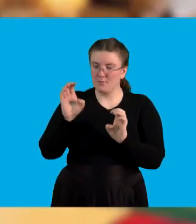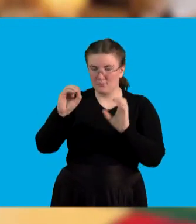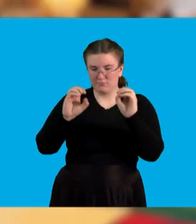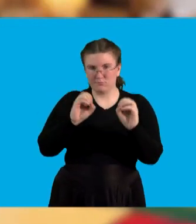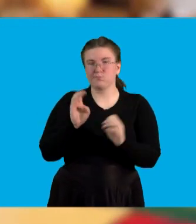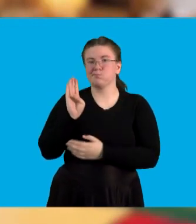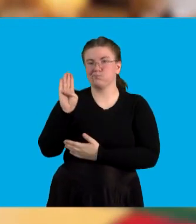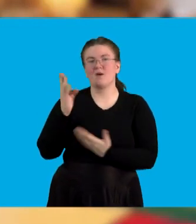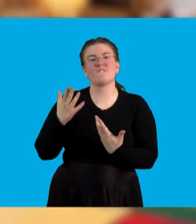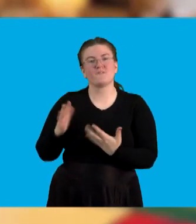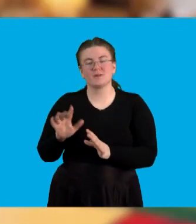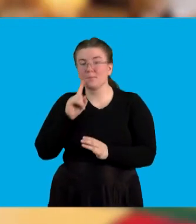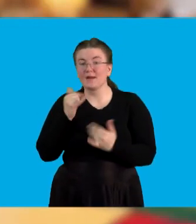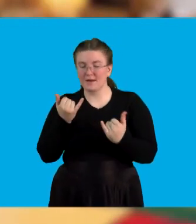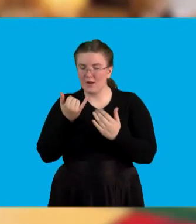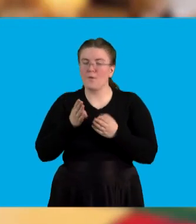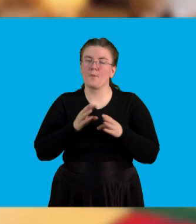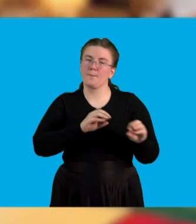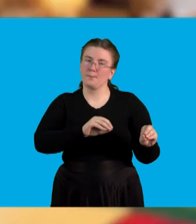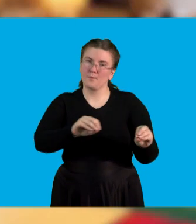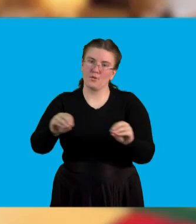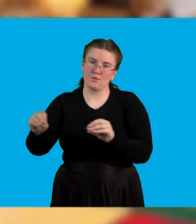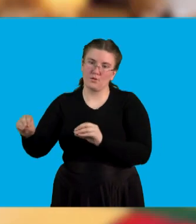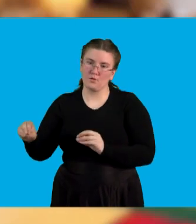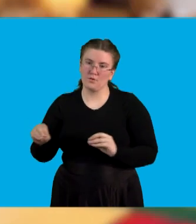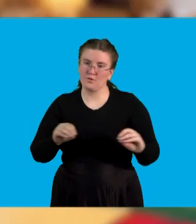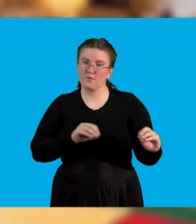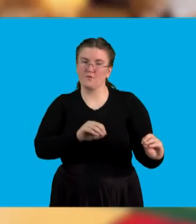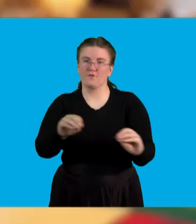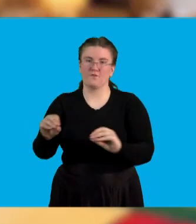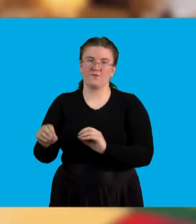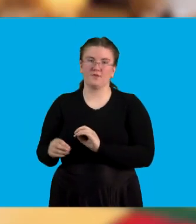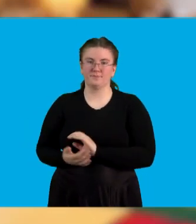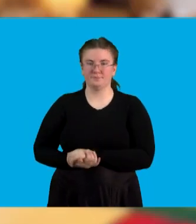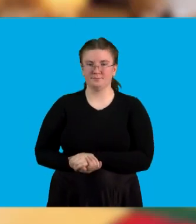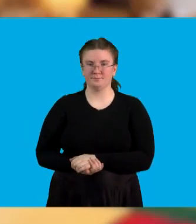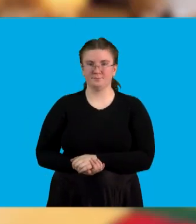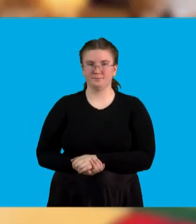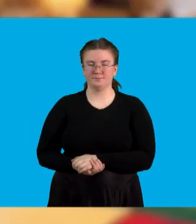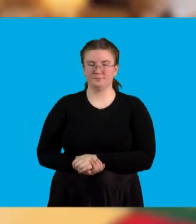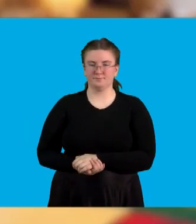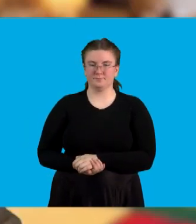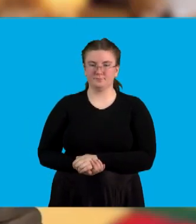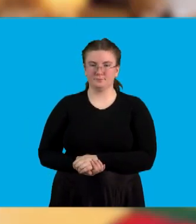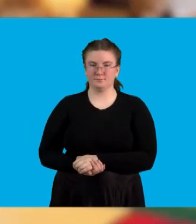one direction as you are turning on or as you are closing the circuit.